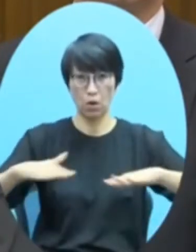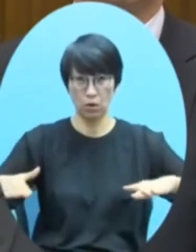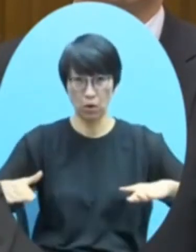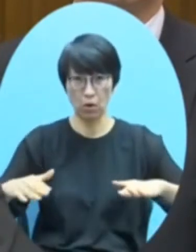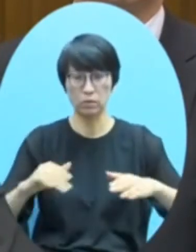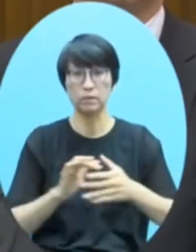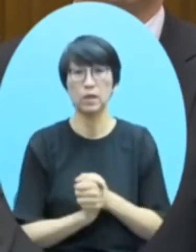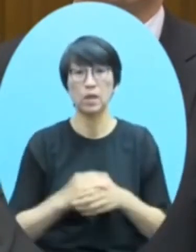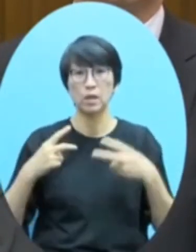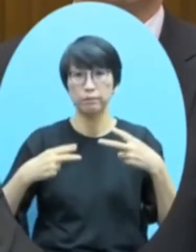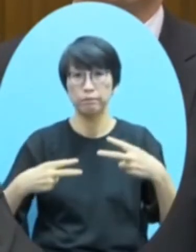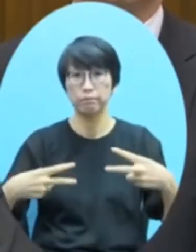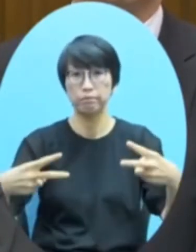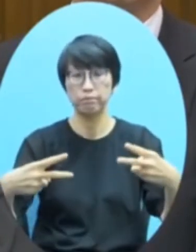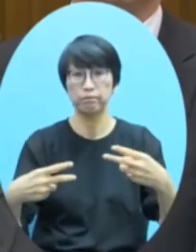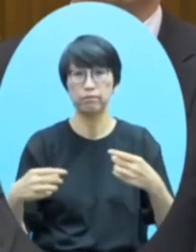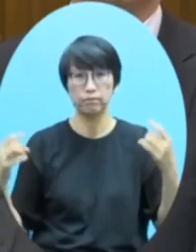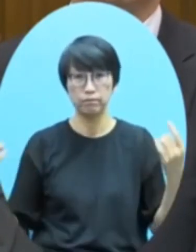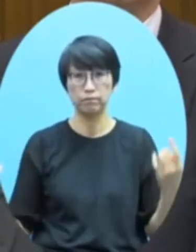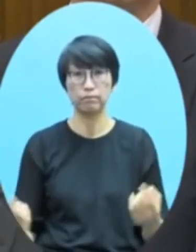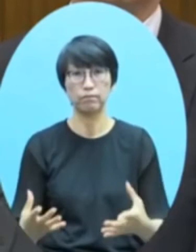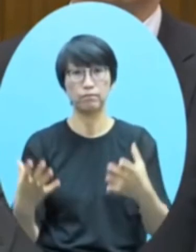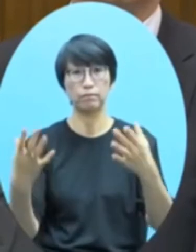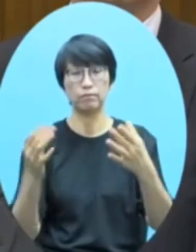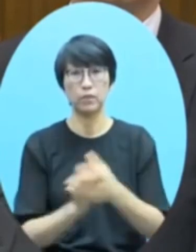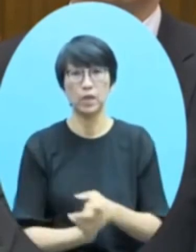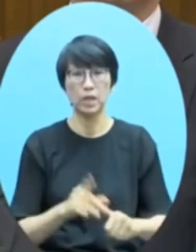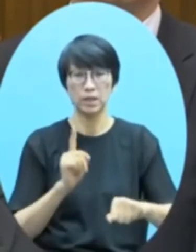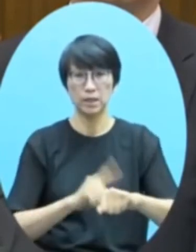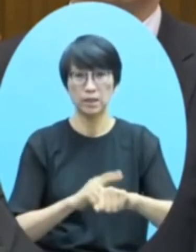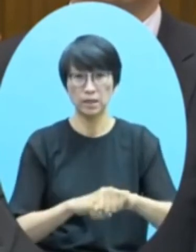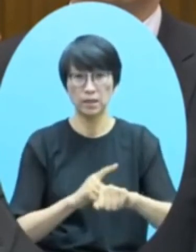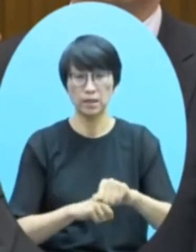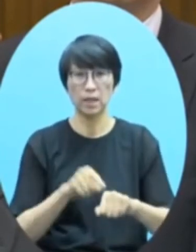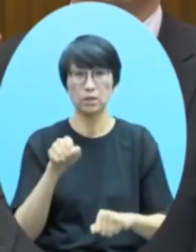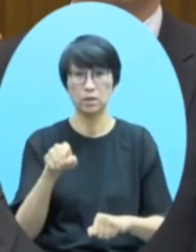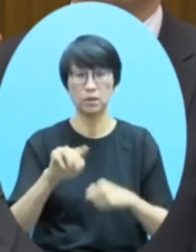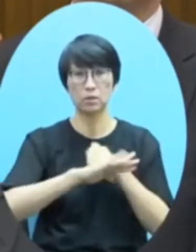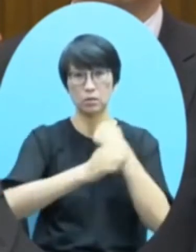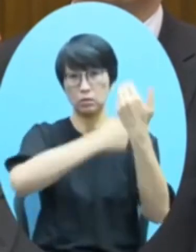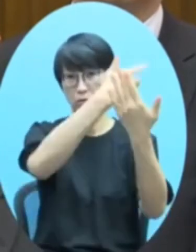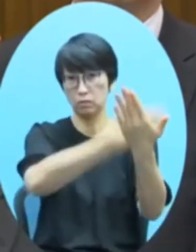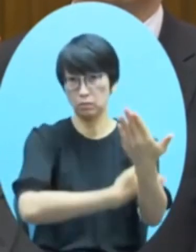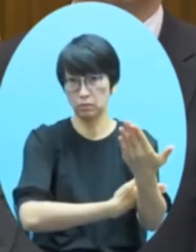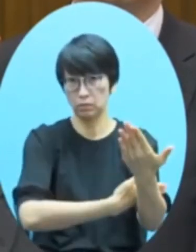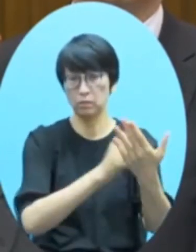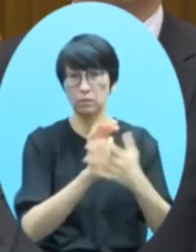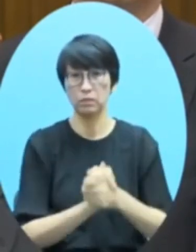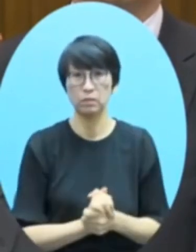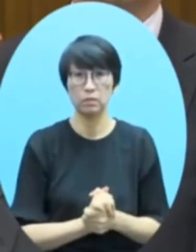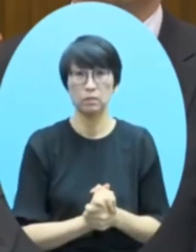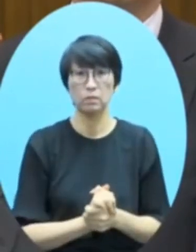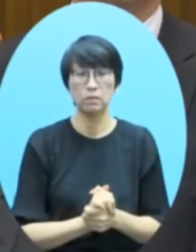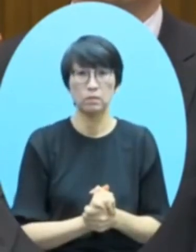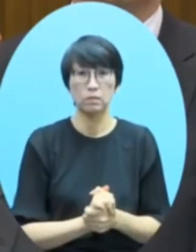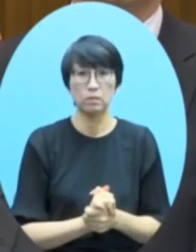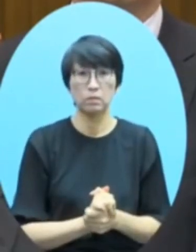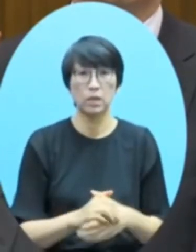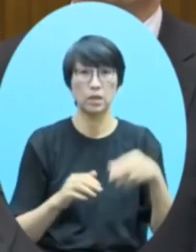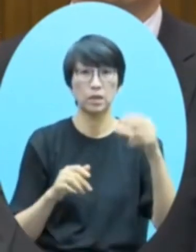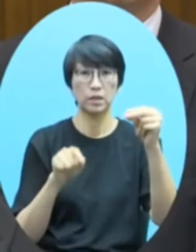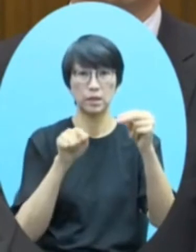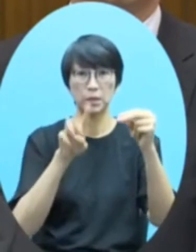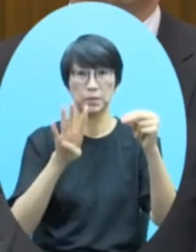and safety, and whether we could restore in time the law and order that not only the 7.4